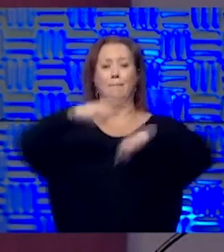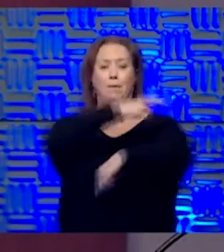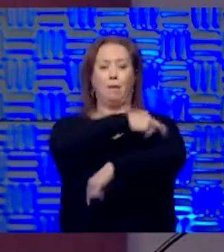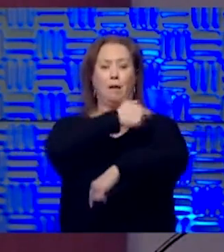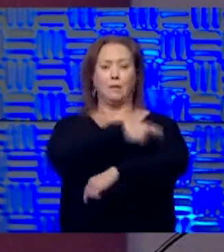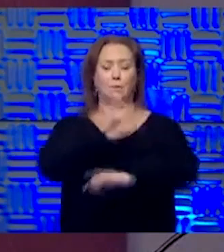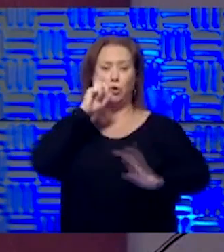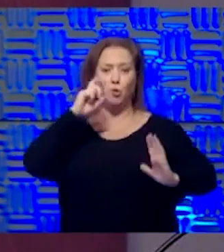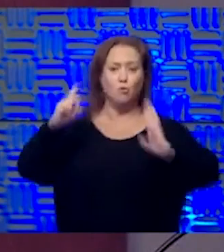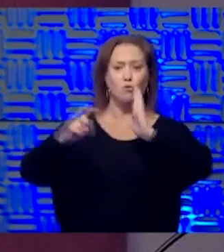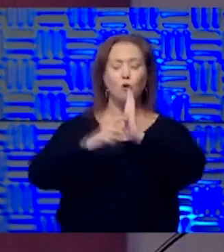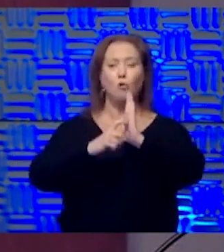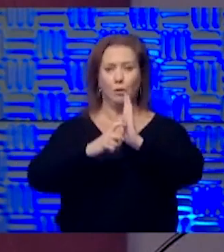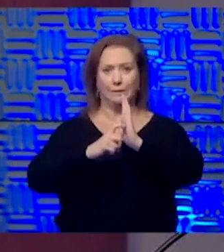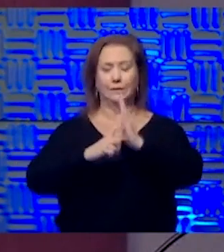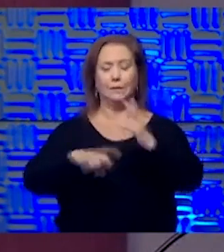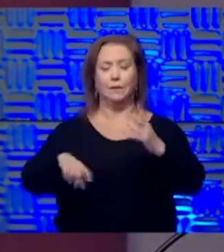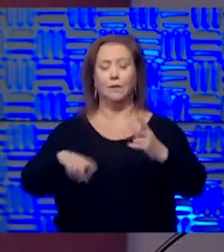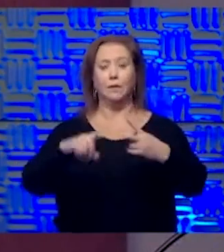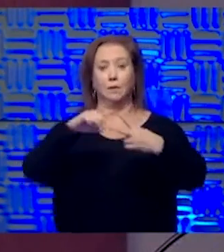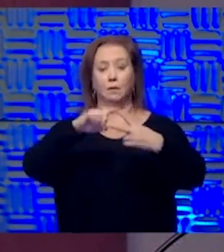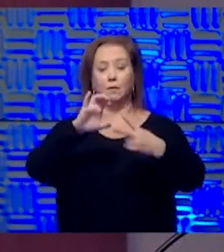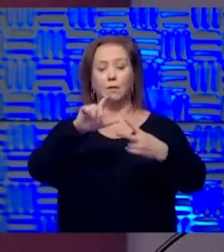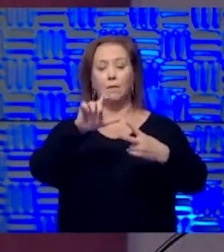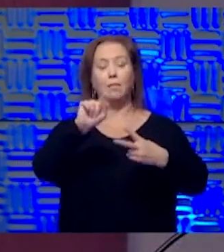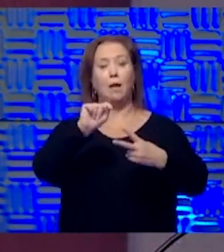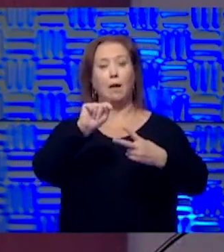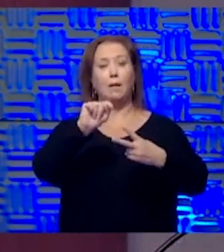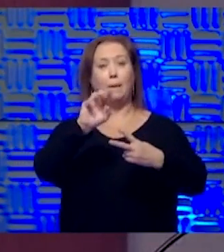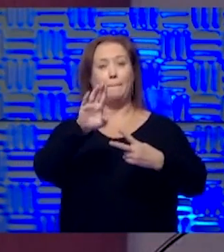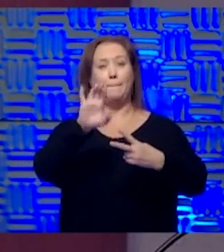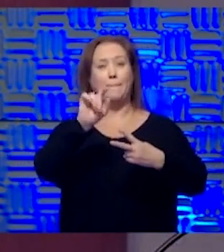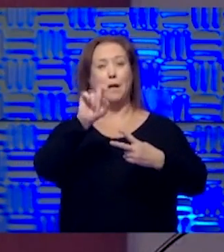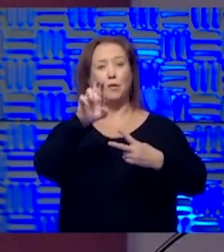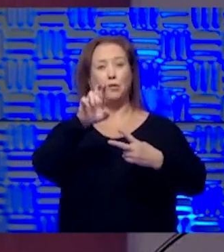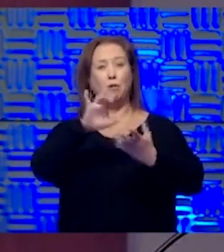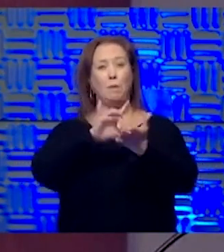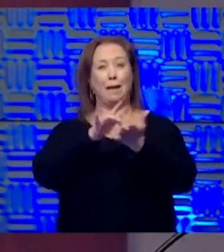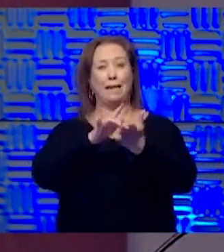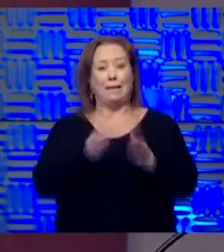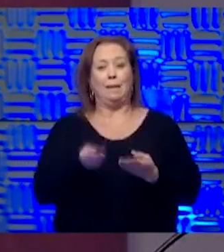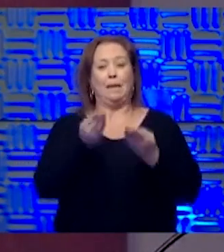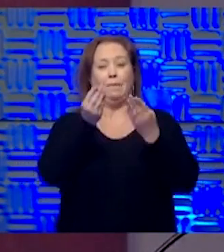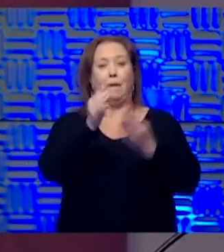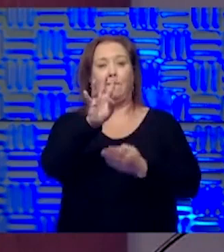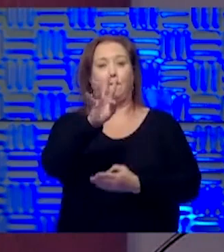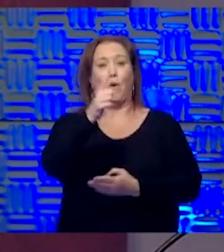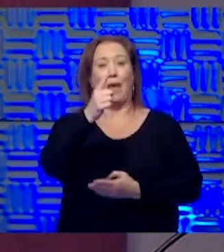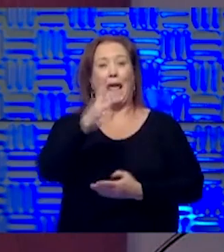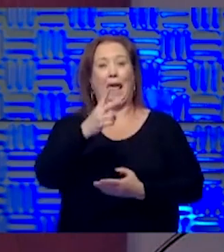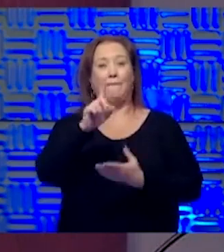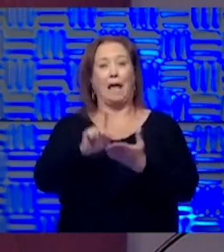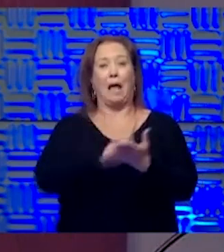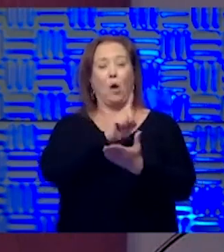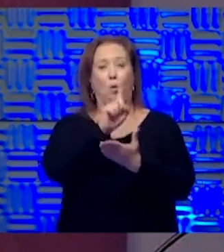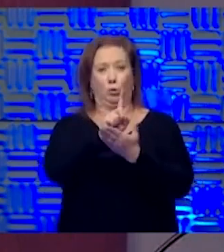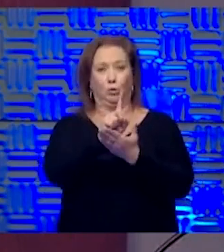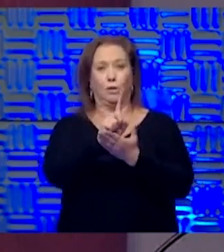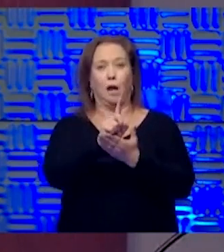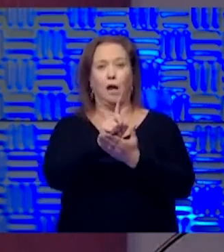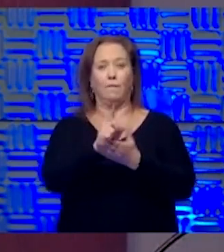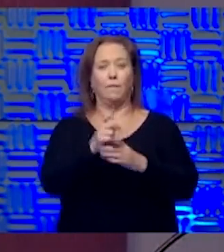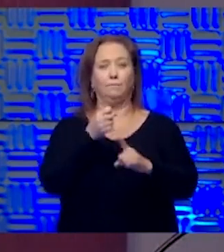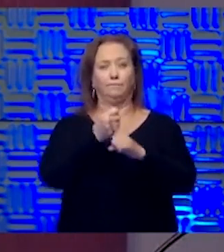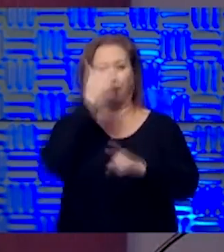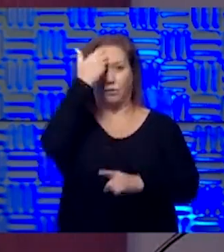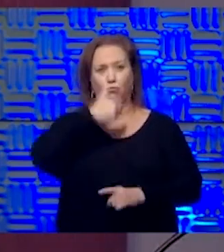have these symptoms. So one of them is a clot buster medication that can only be given within 4.5 hours of symptom onset. That is very, very